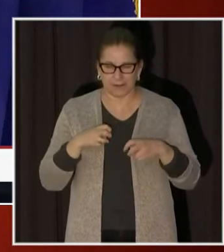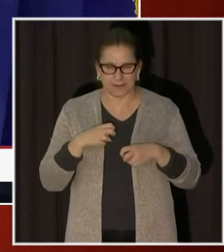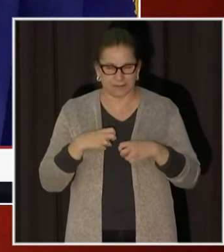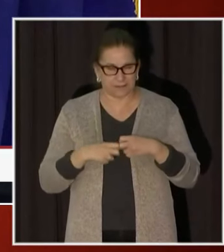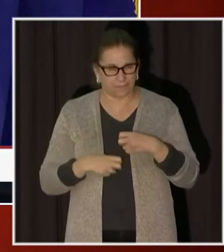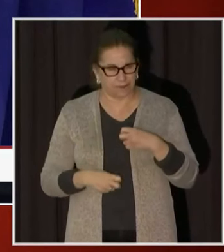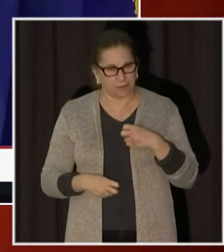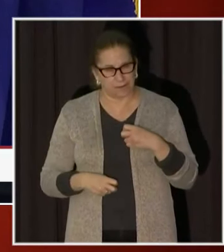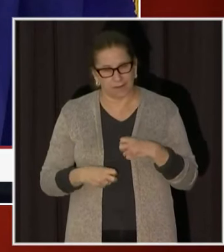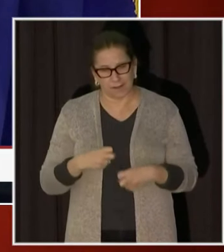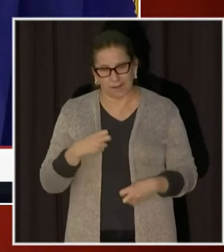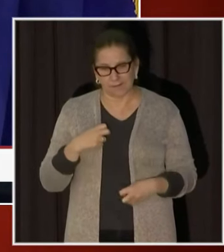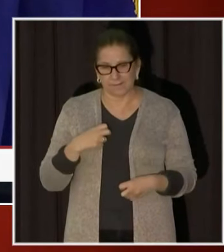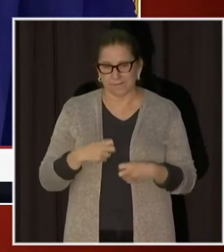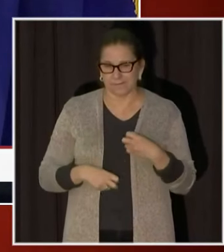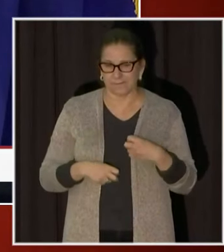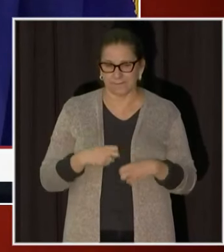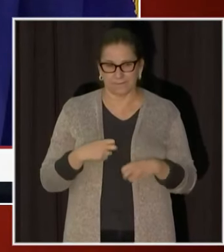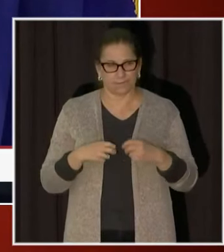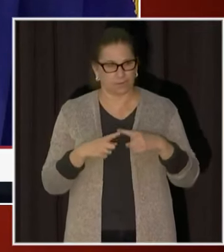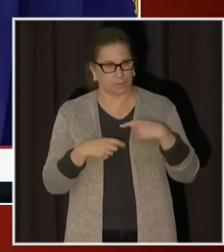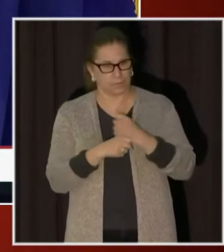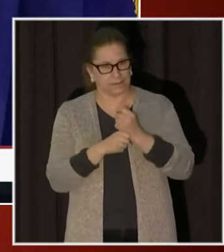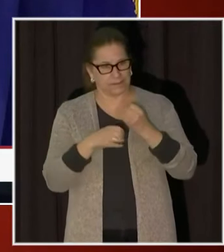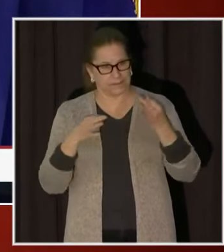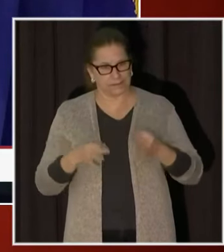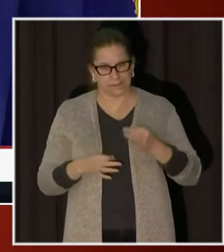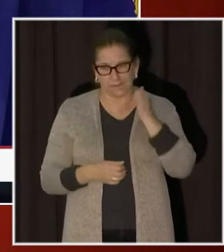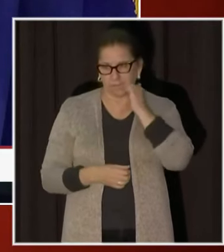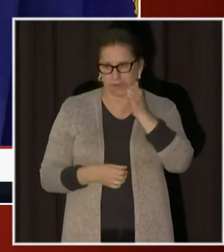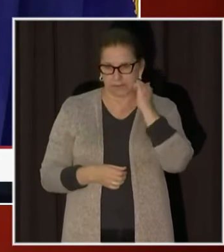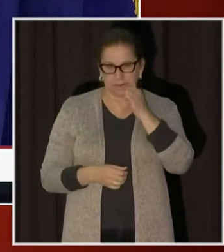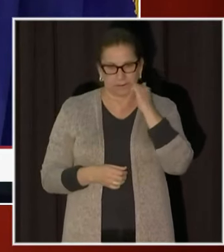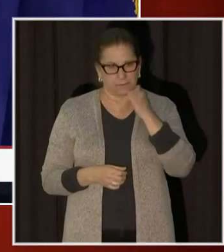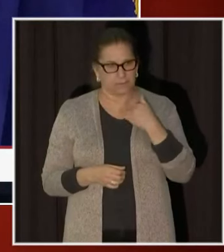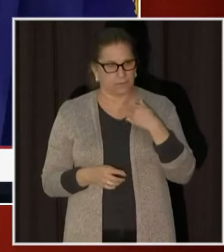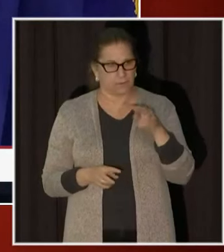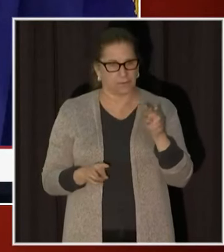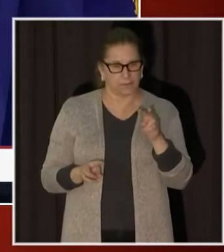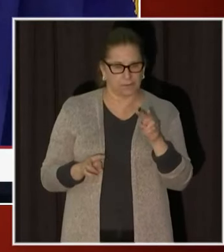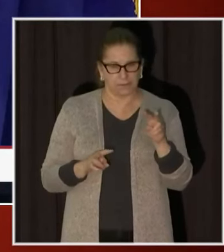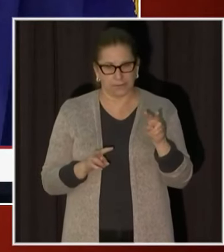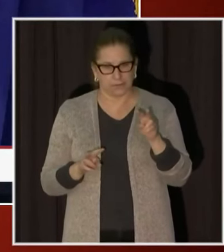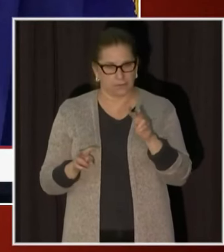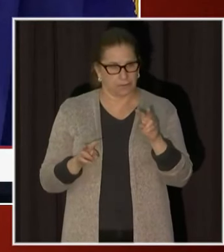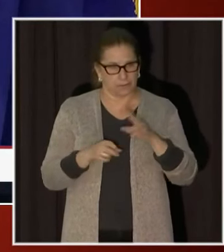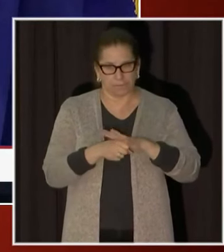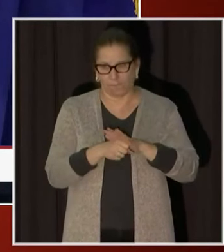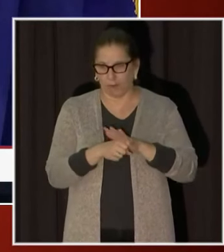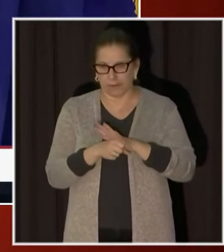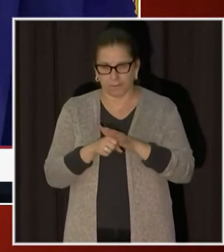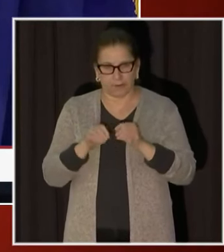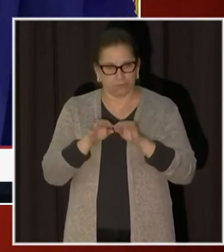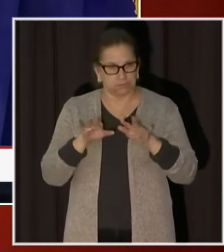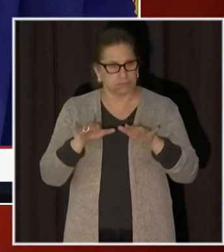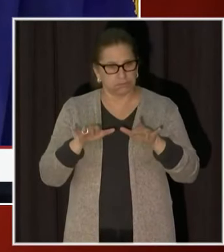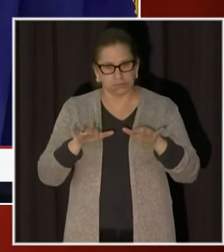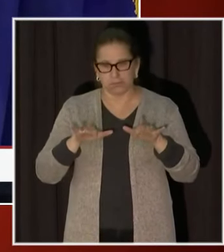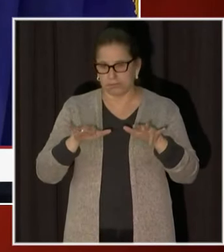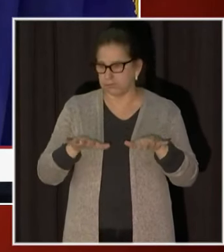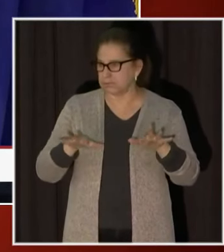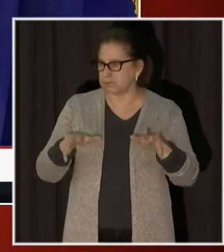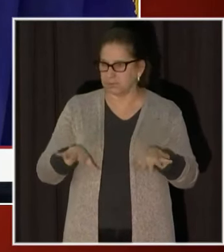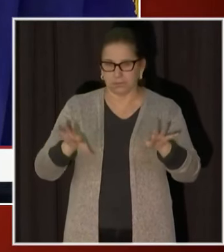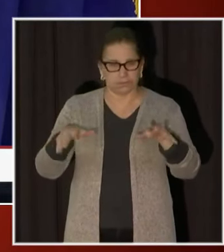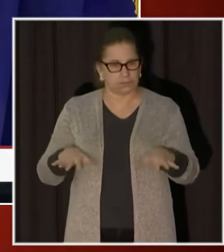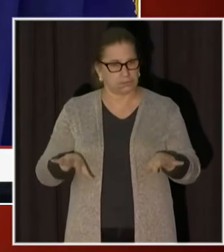hearings virtually, and that is going to impede the flow of business. I neglected to mention that